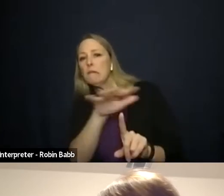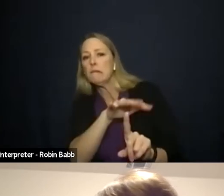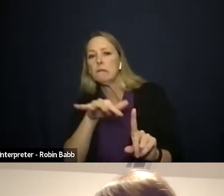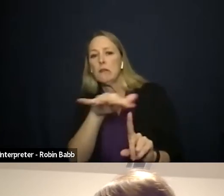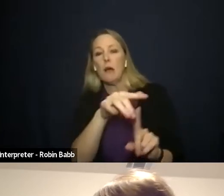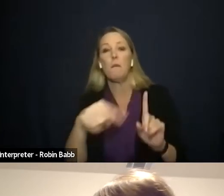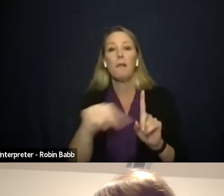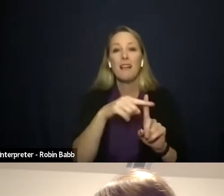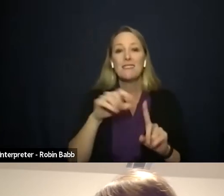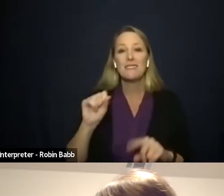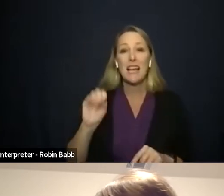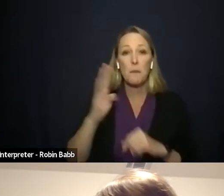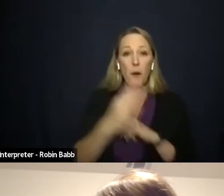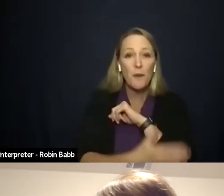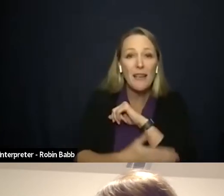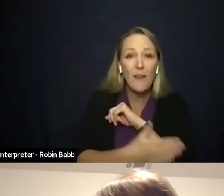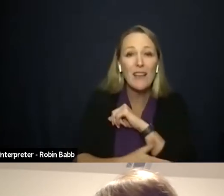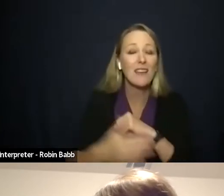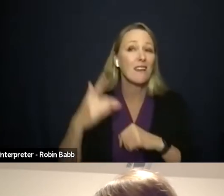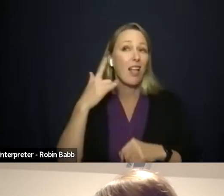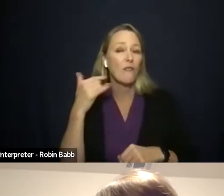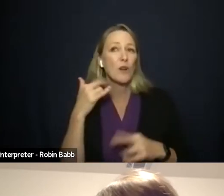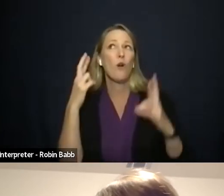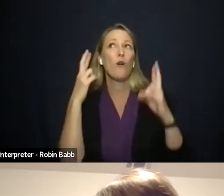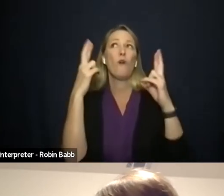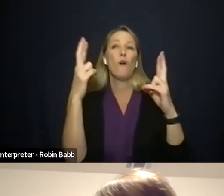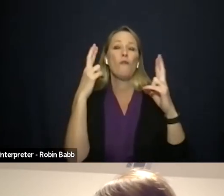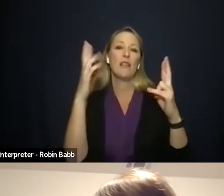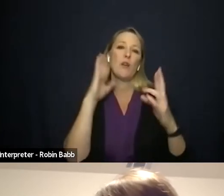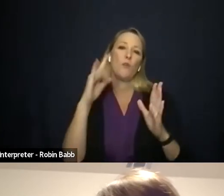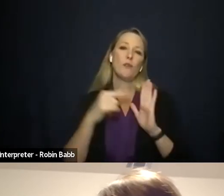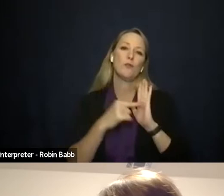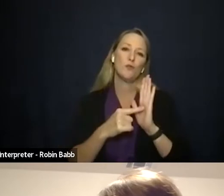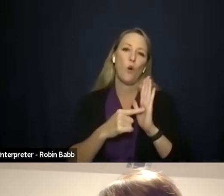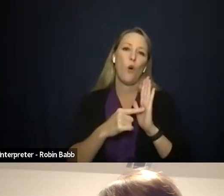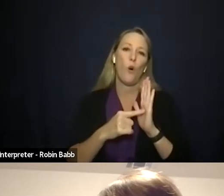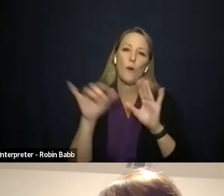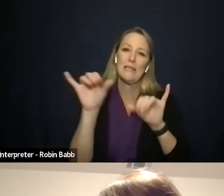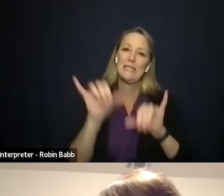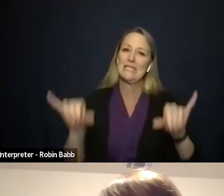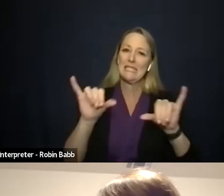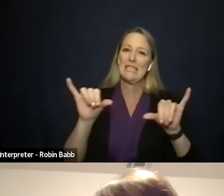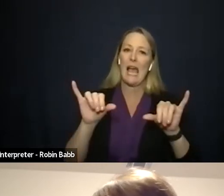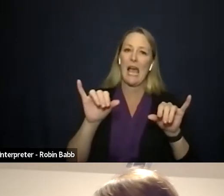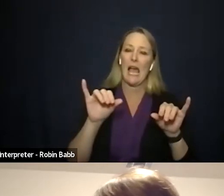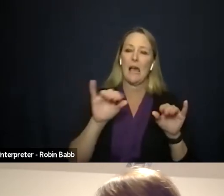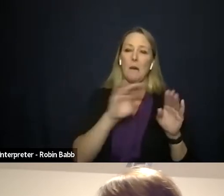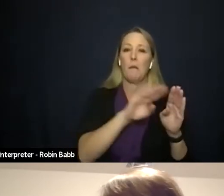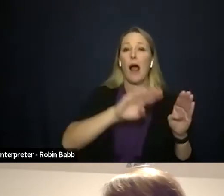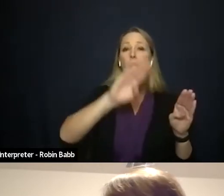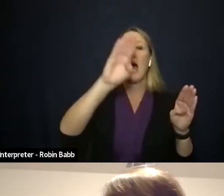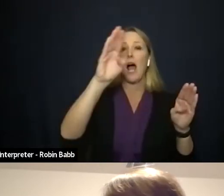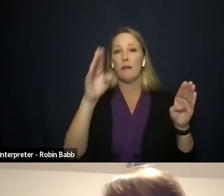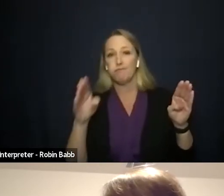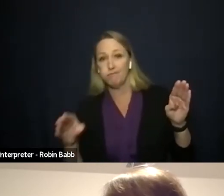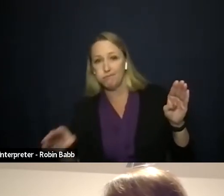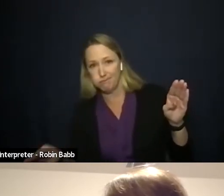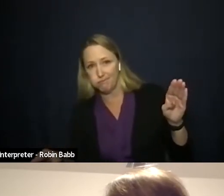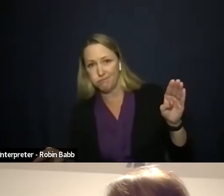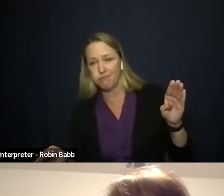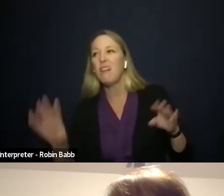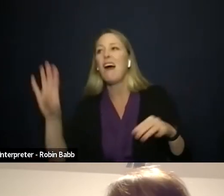reflect some of the changes that we've seen in other places that have had omicron earlier just as it has opened